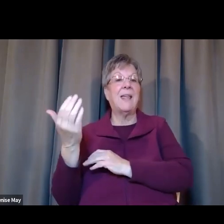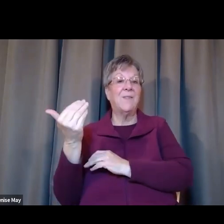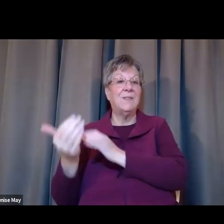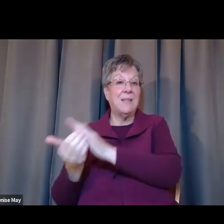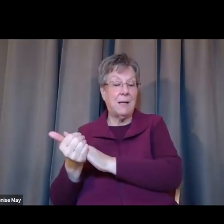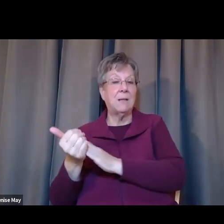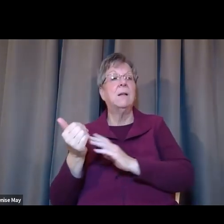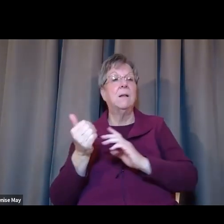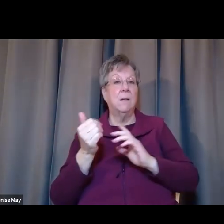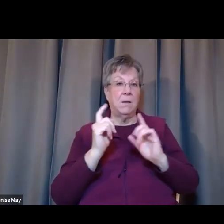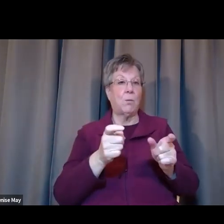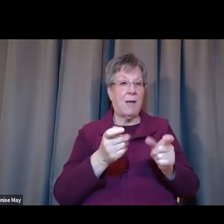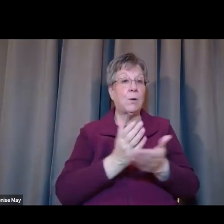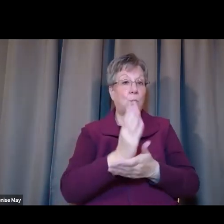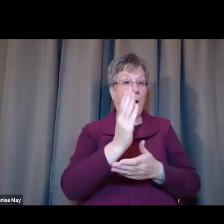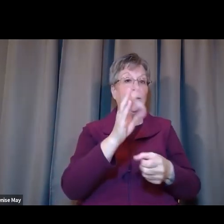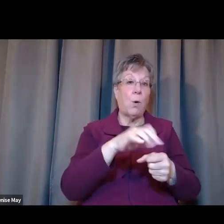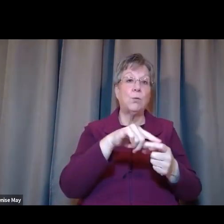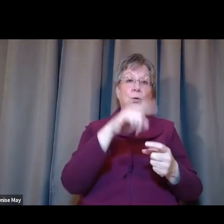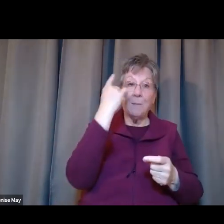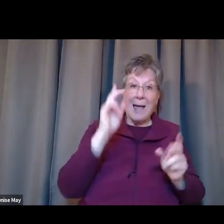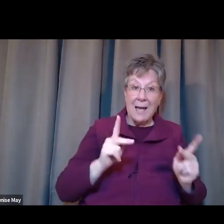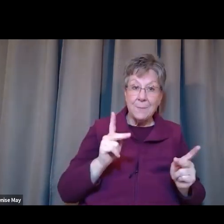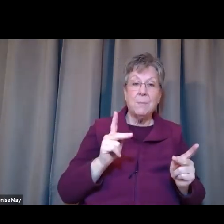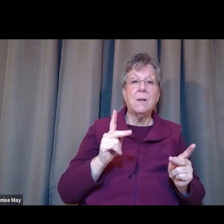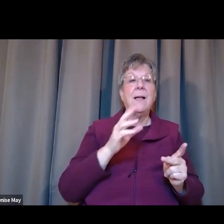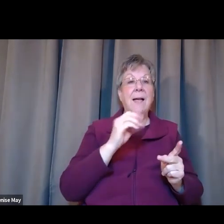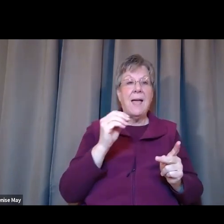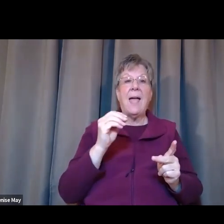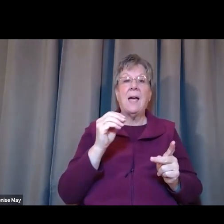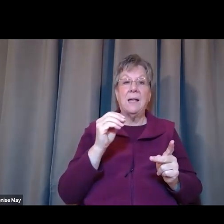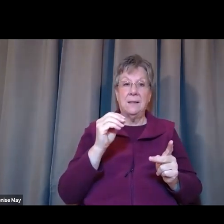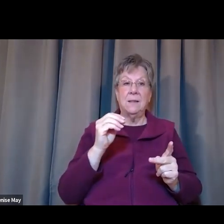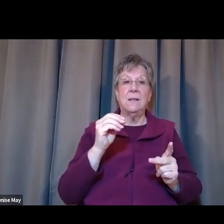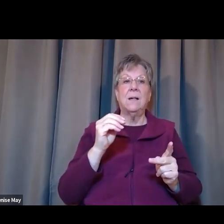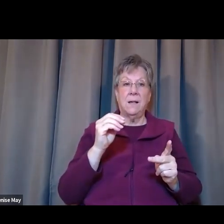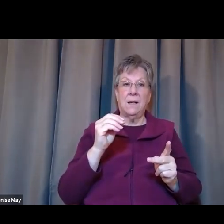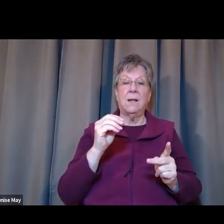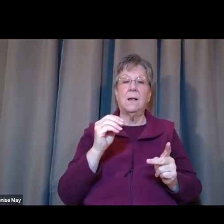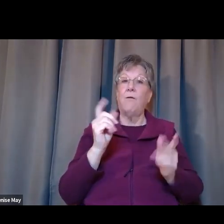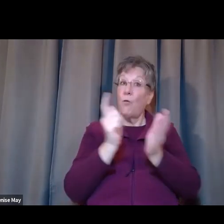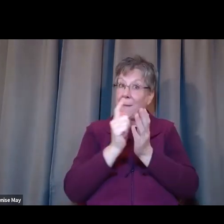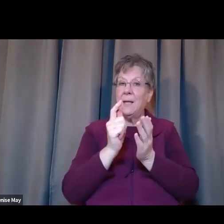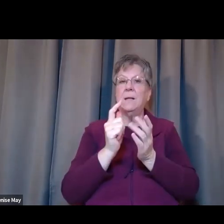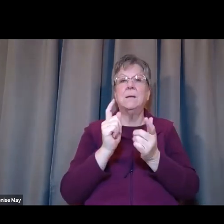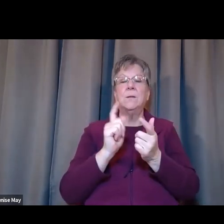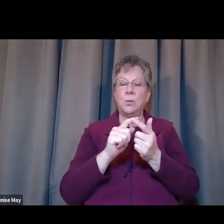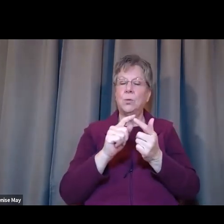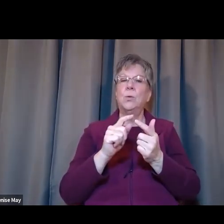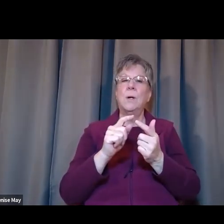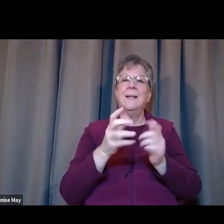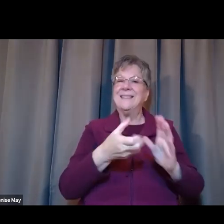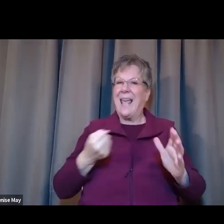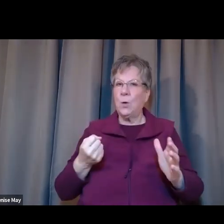the right to vote to Blacks and forbid the abridgment of the right to vote on the basis of race. There is a